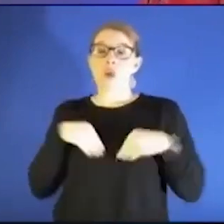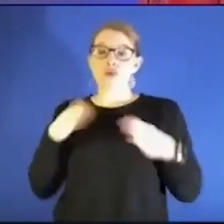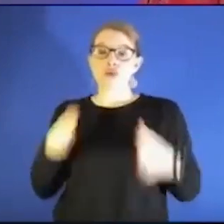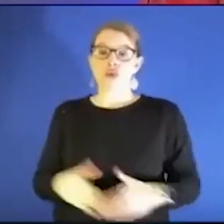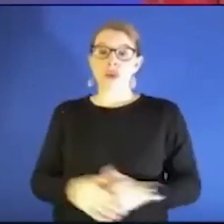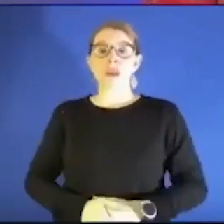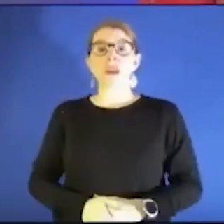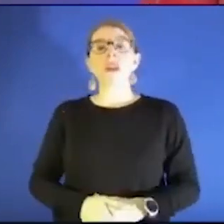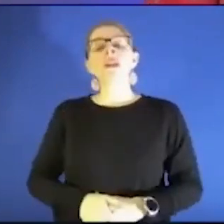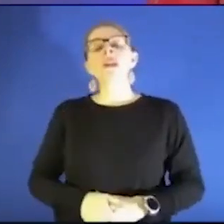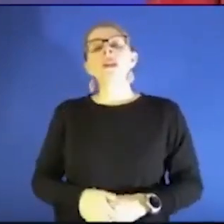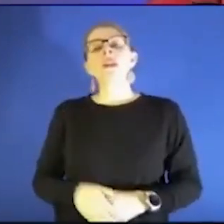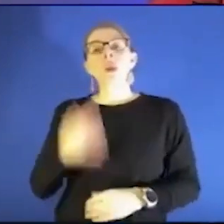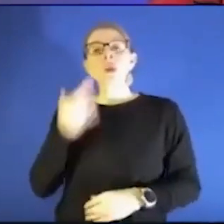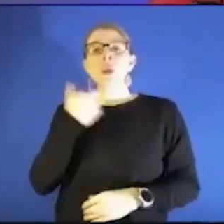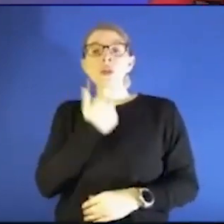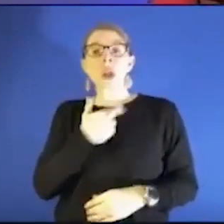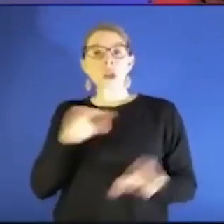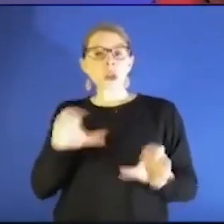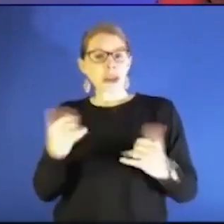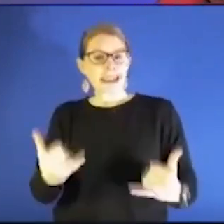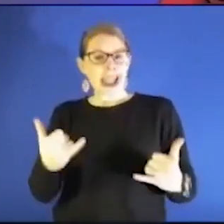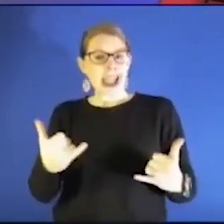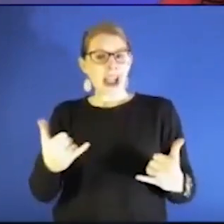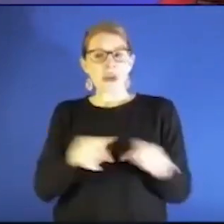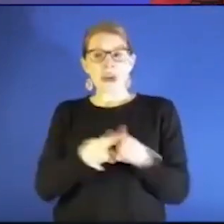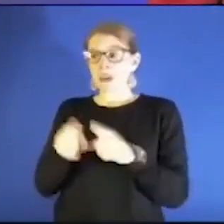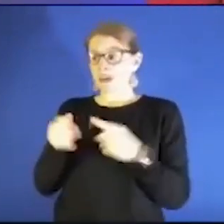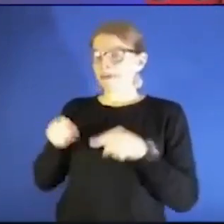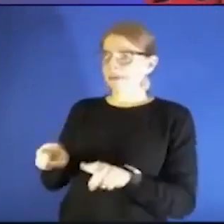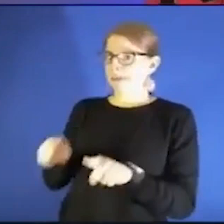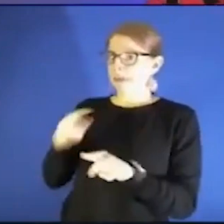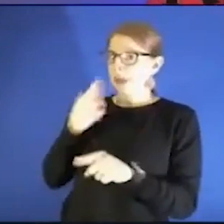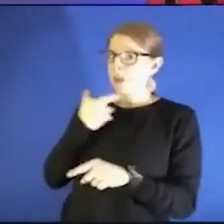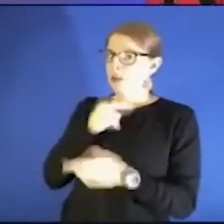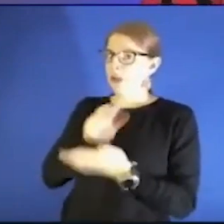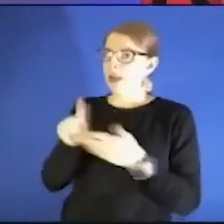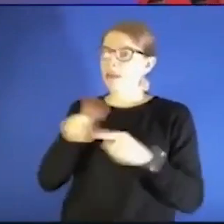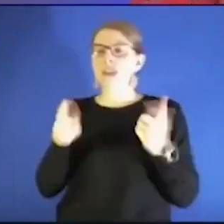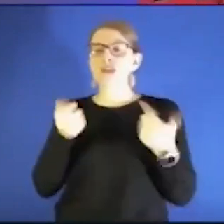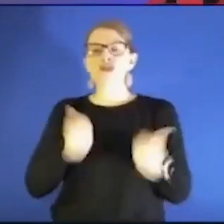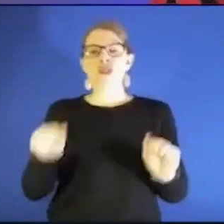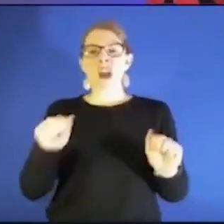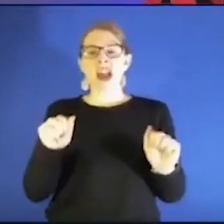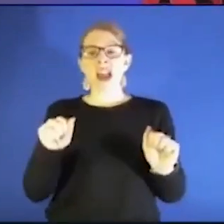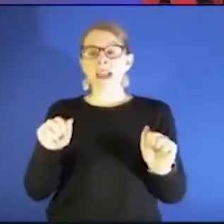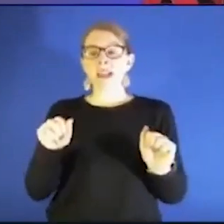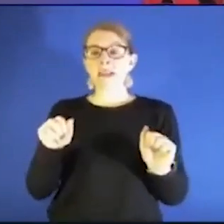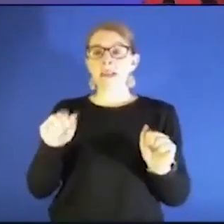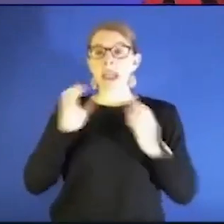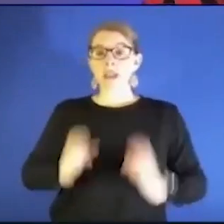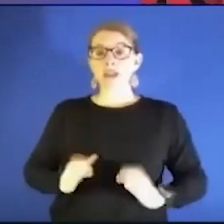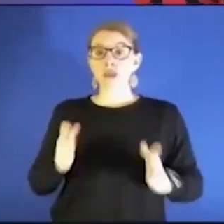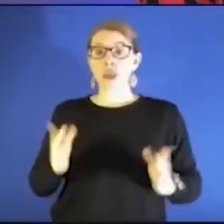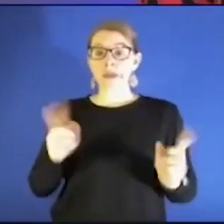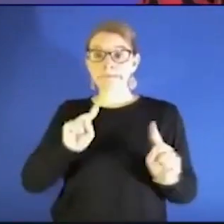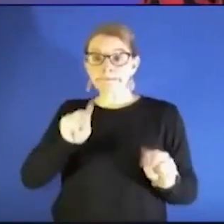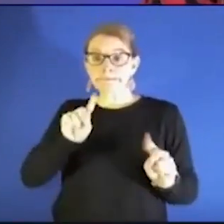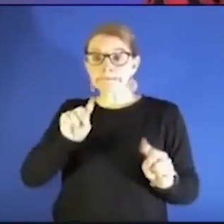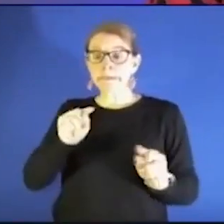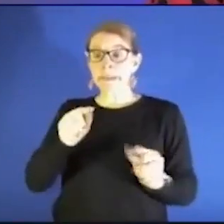doing now and certainly during Restaurant Week, but trying to keep their patrons safe and, of course, trying to keep their people